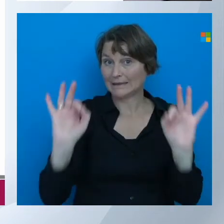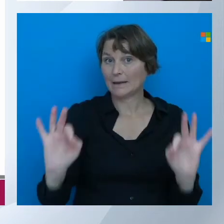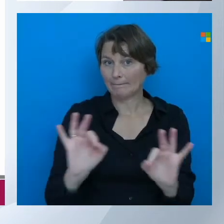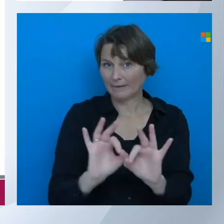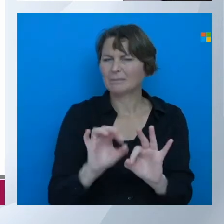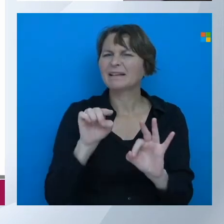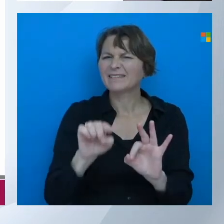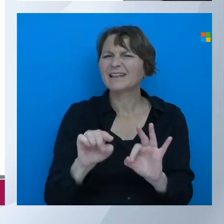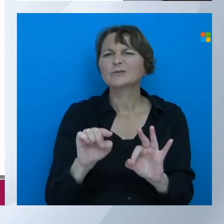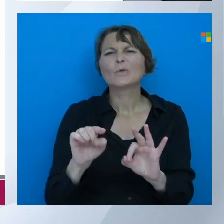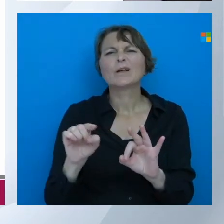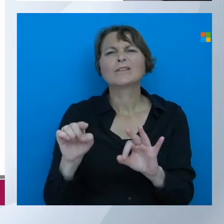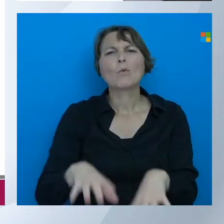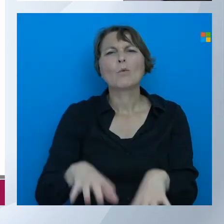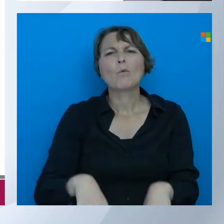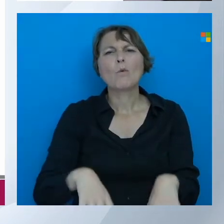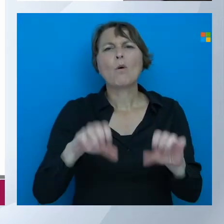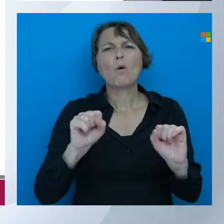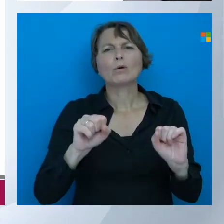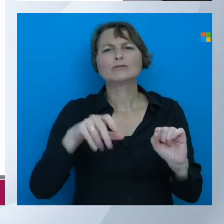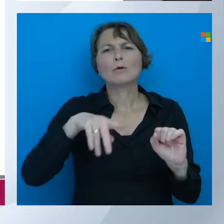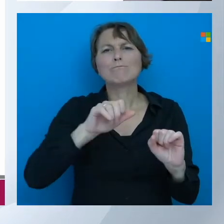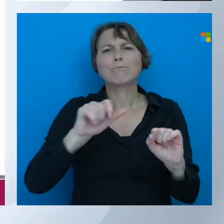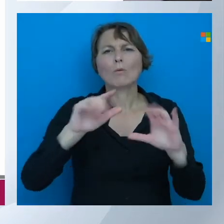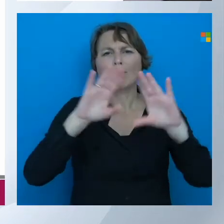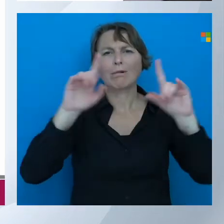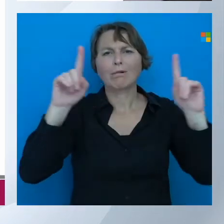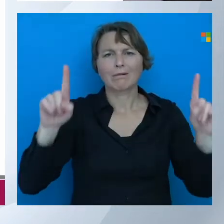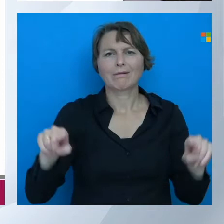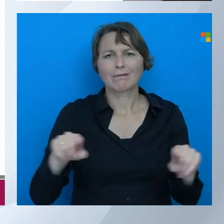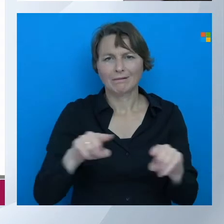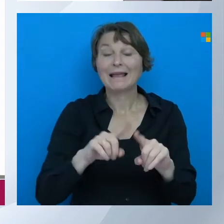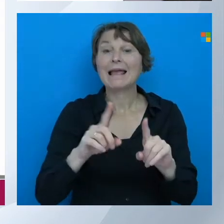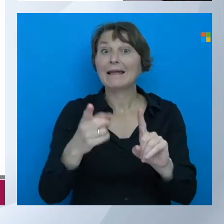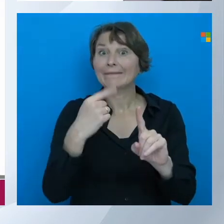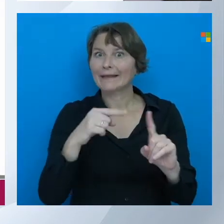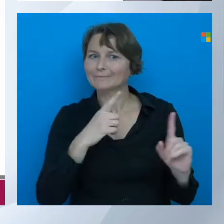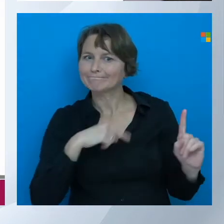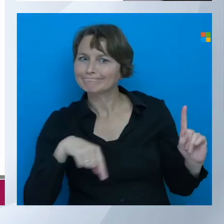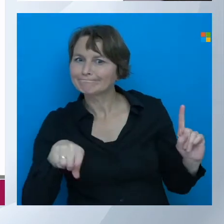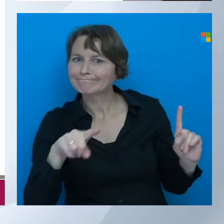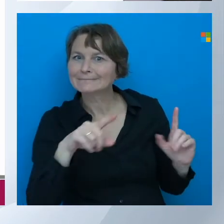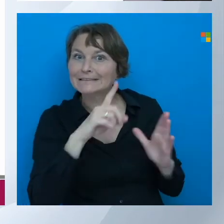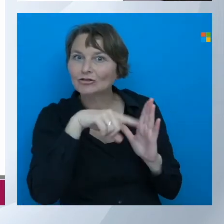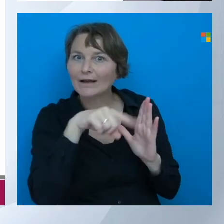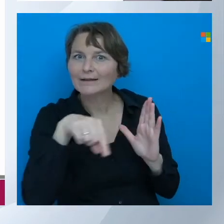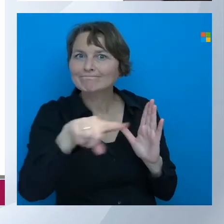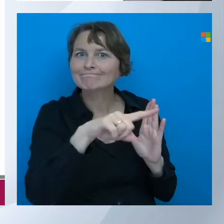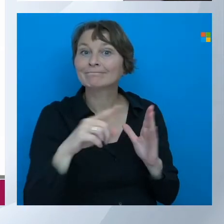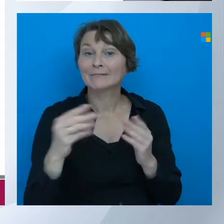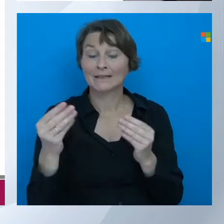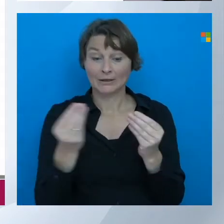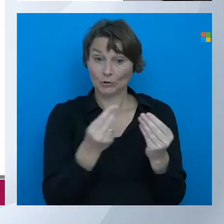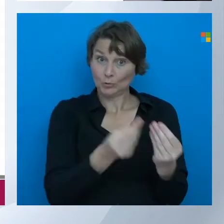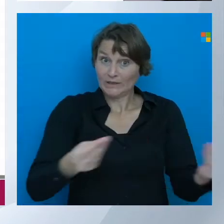and finally making sure that I check if that resource is actually created.